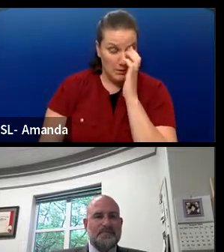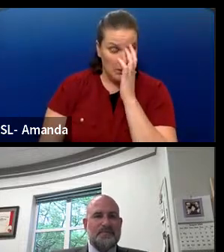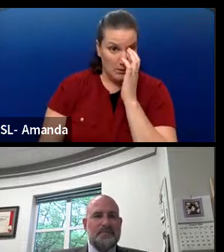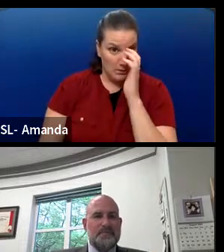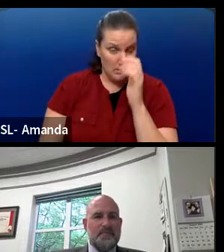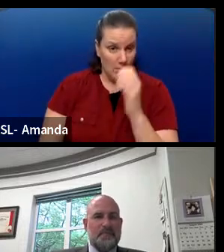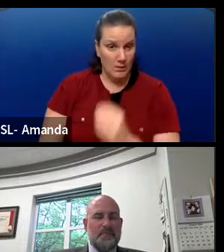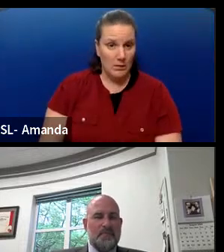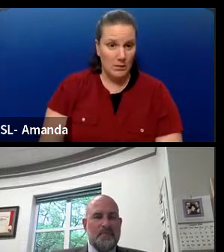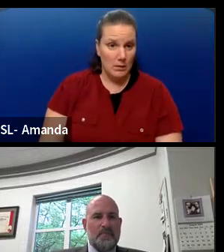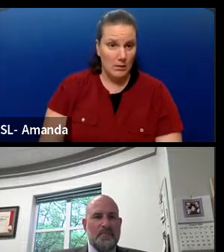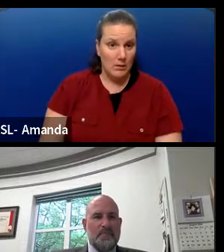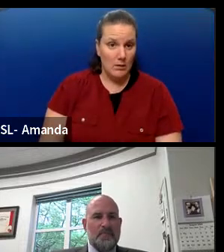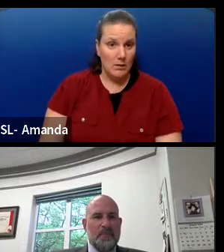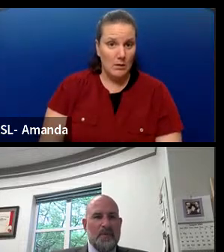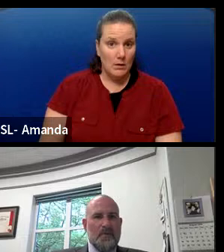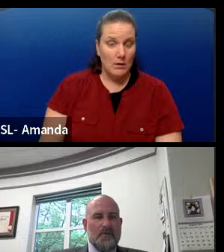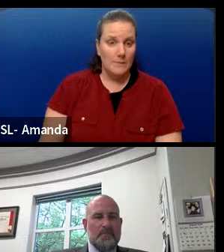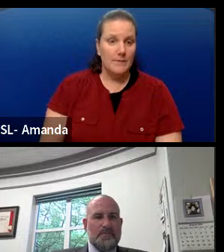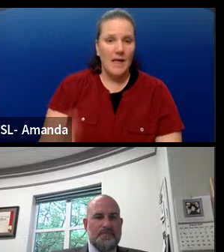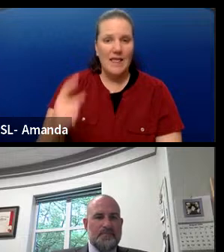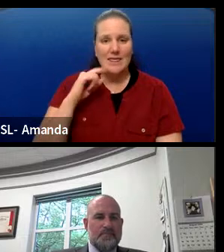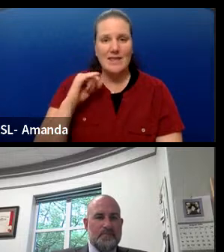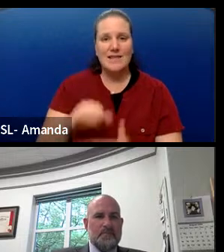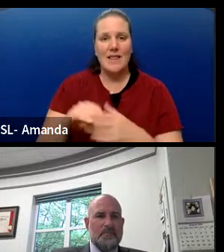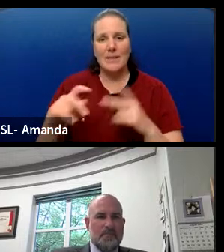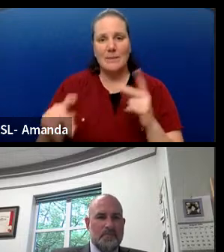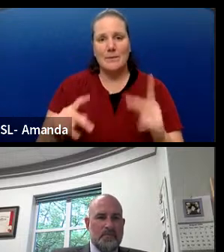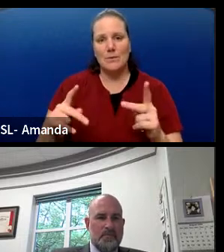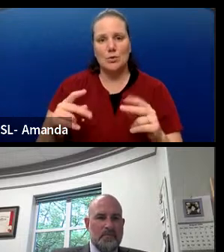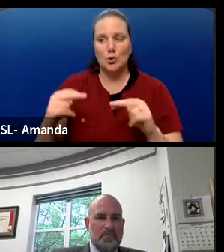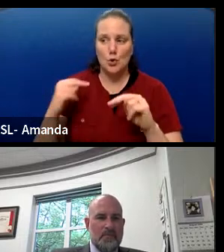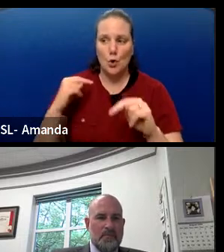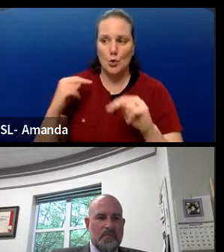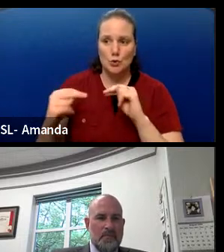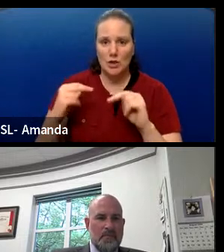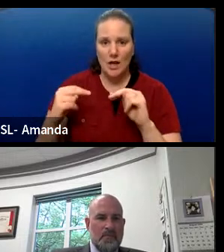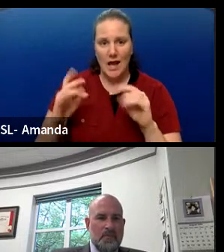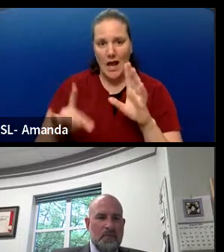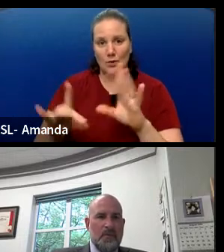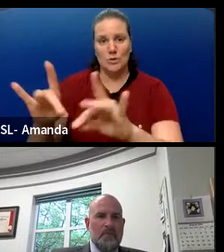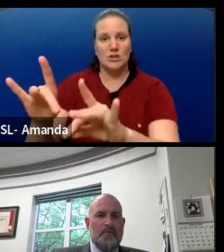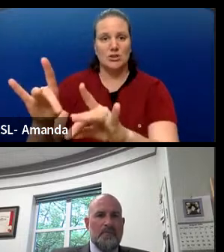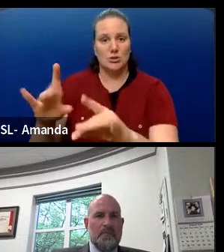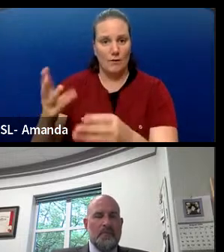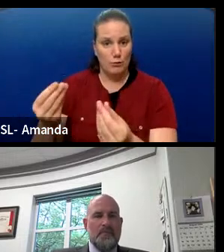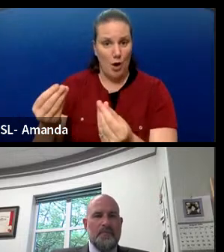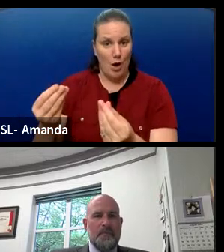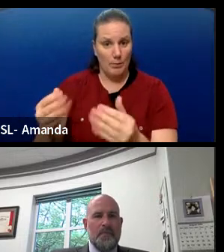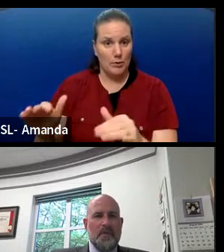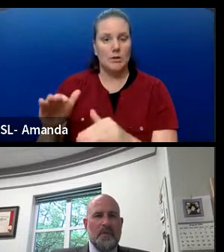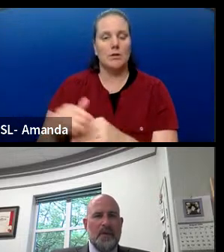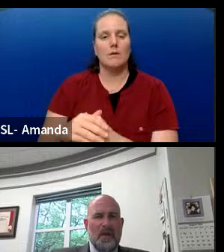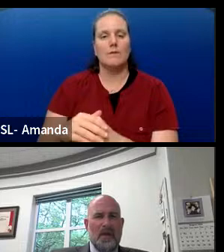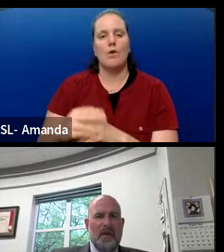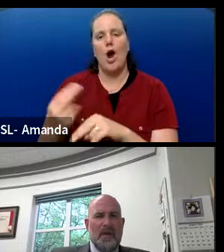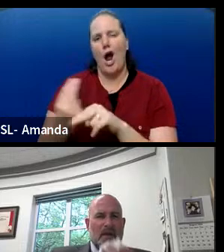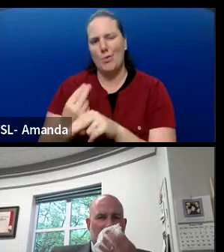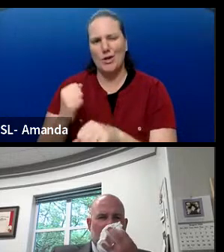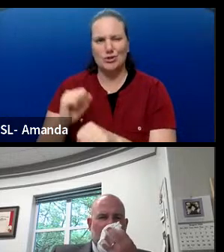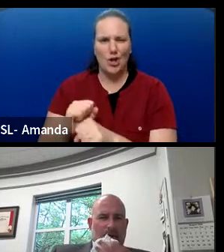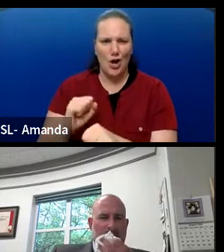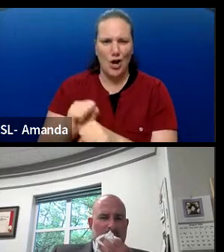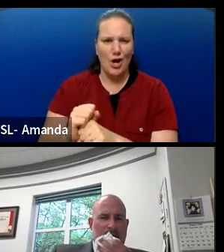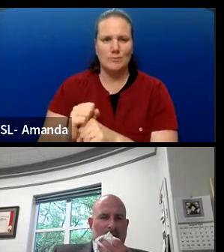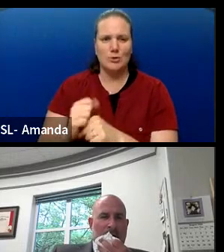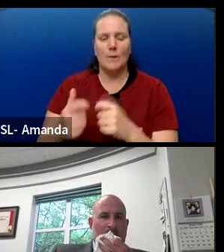I think that the people who negotiate the acquisition of property for highway jobs or